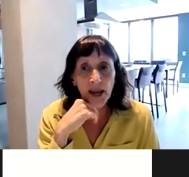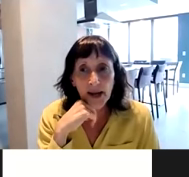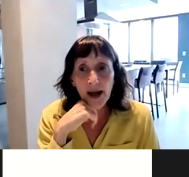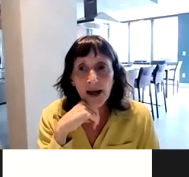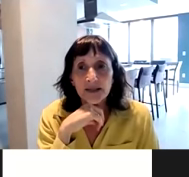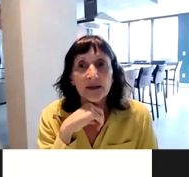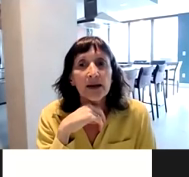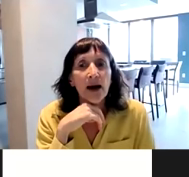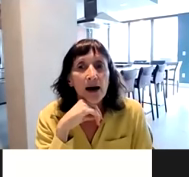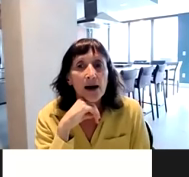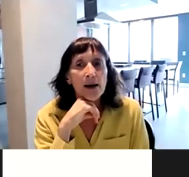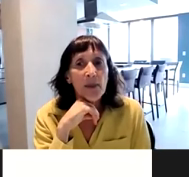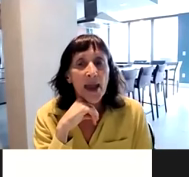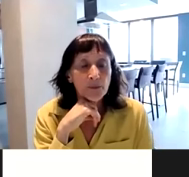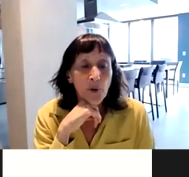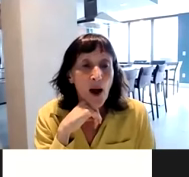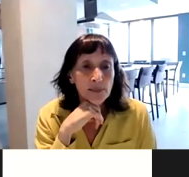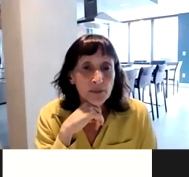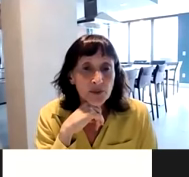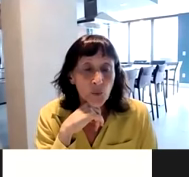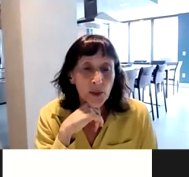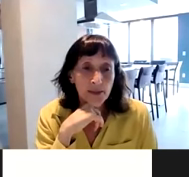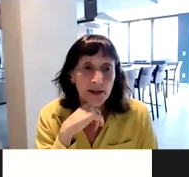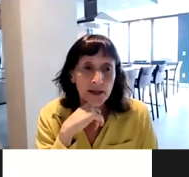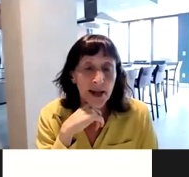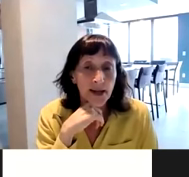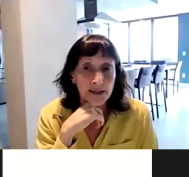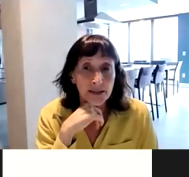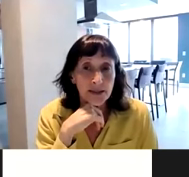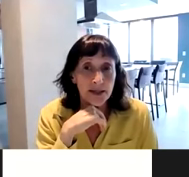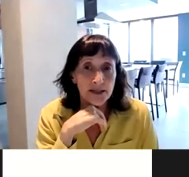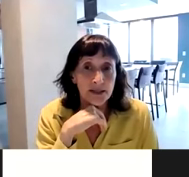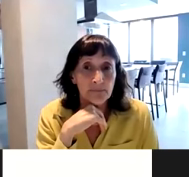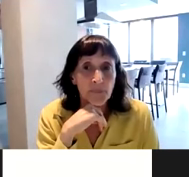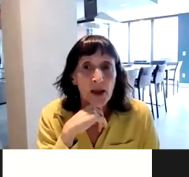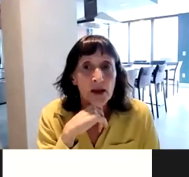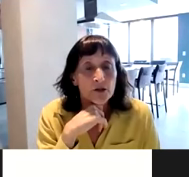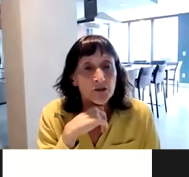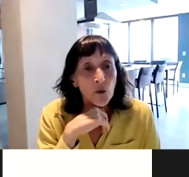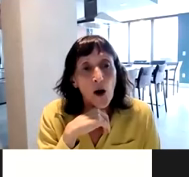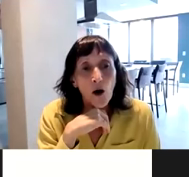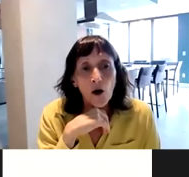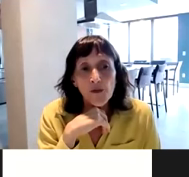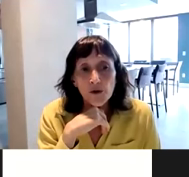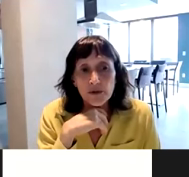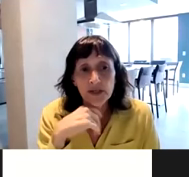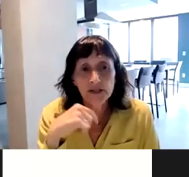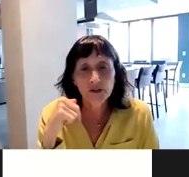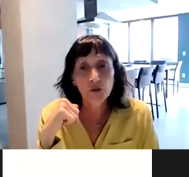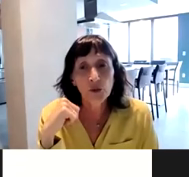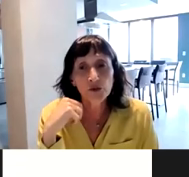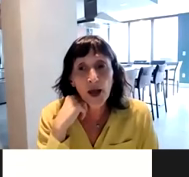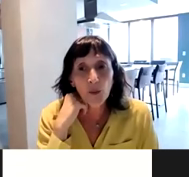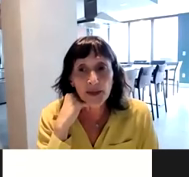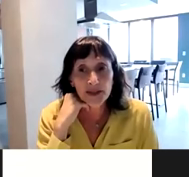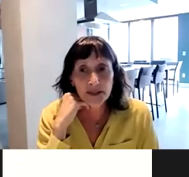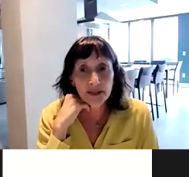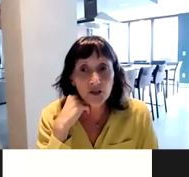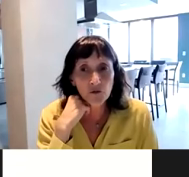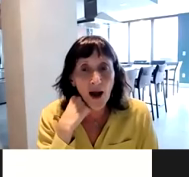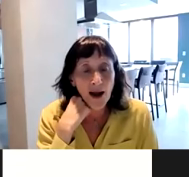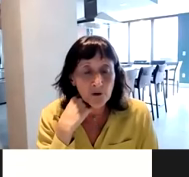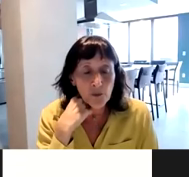to chaos and problems with connectedness. So although these tools help